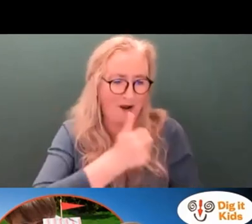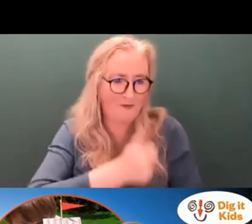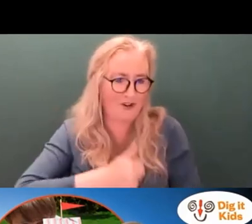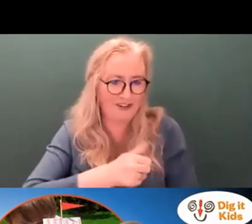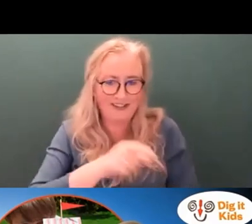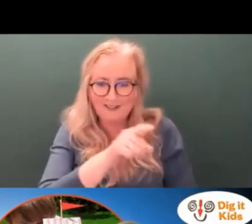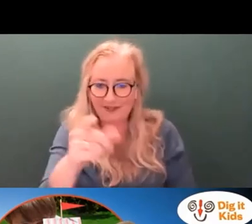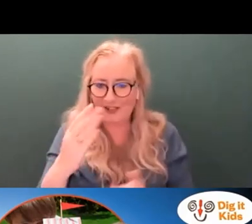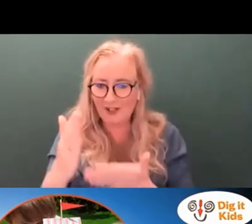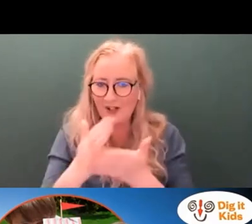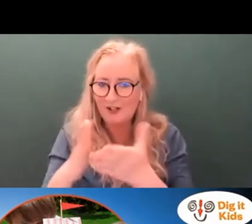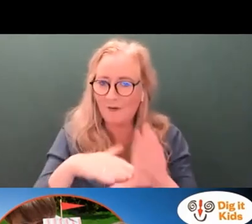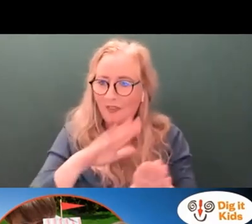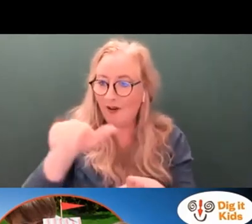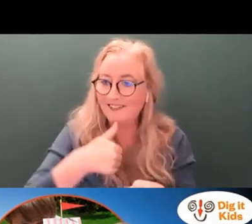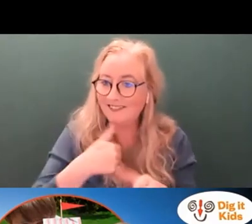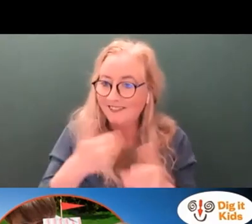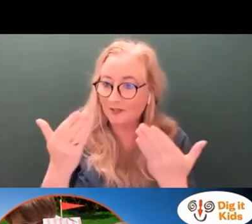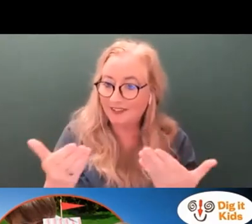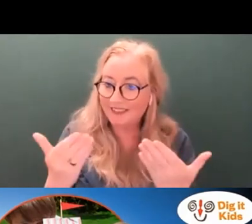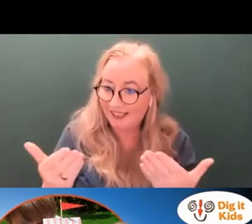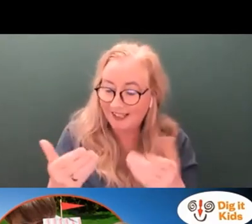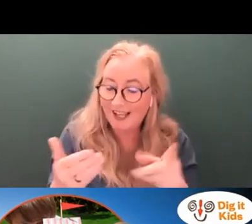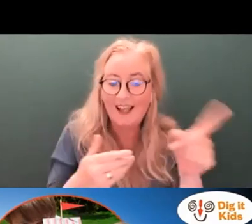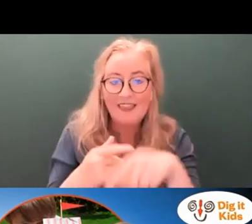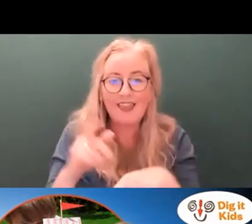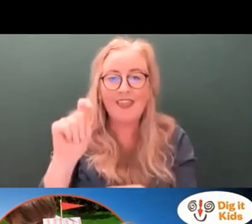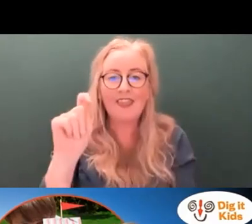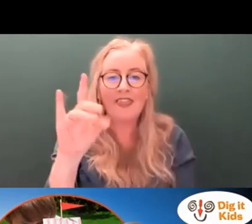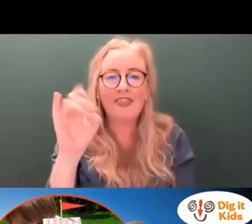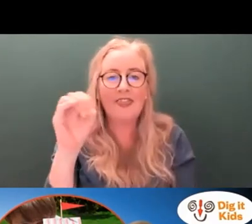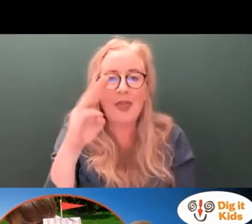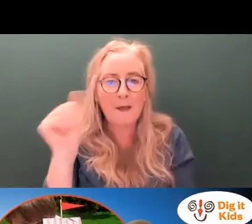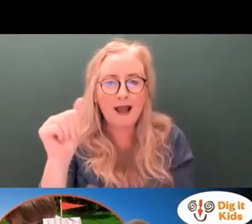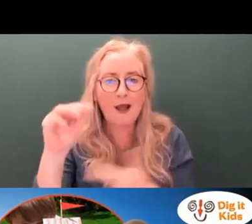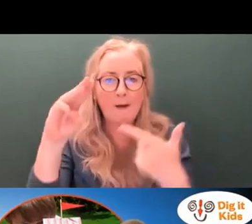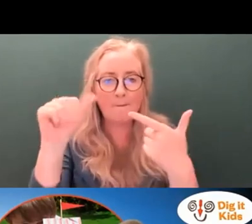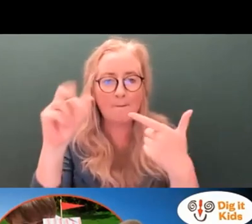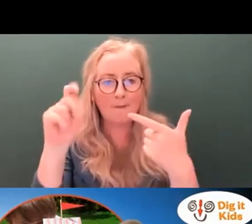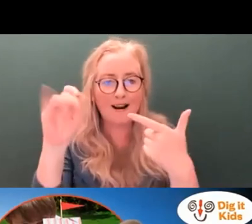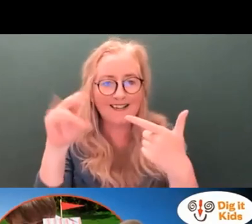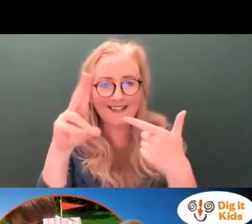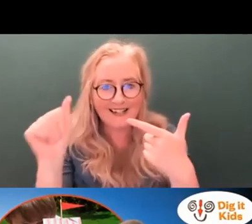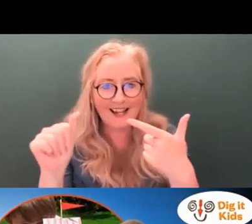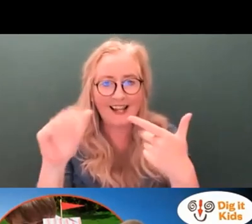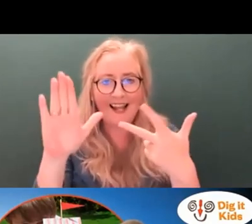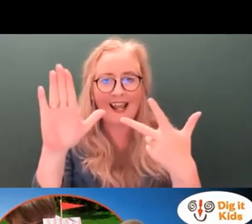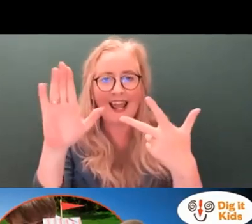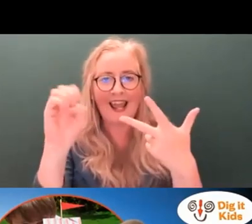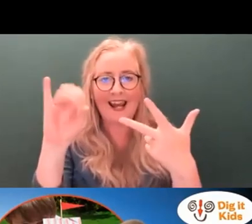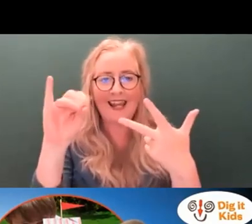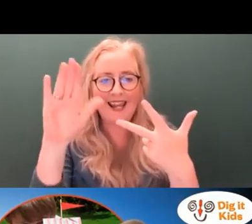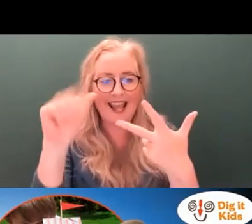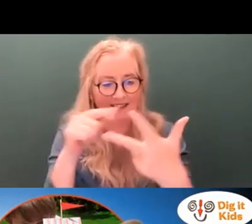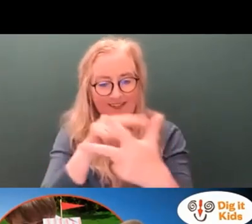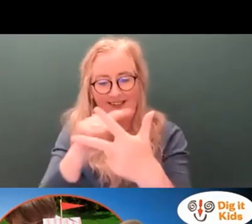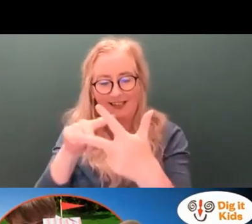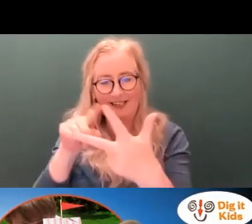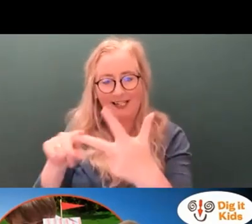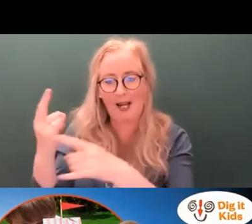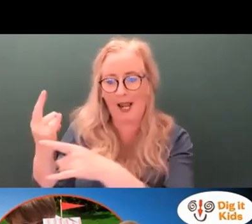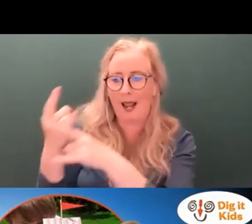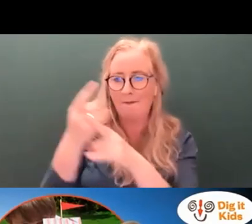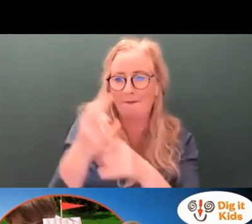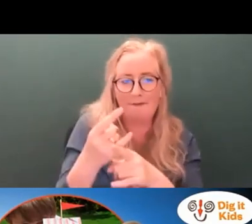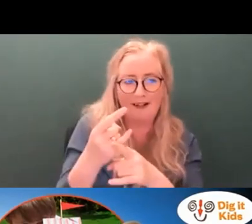us today. And to Thelma and Martina and Leela, the team that are helping to bring Heritage